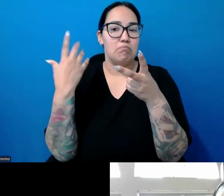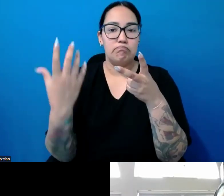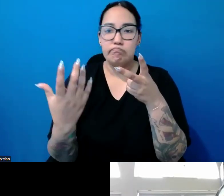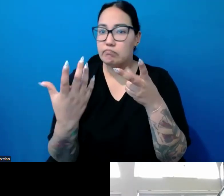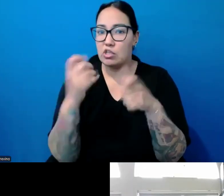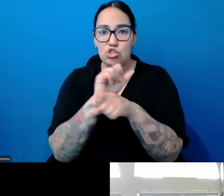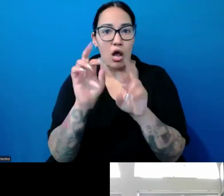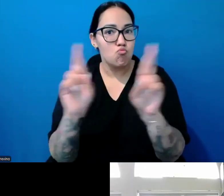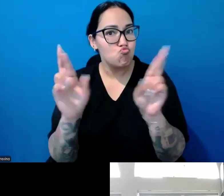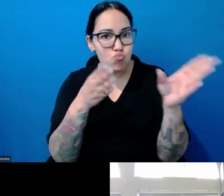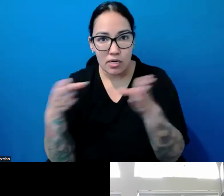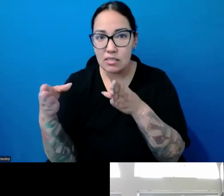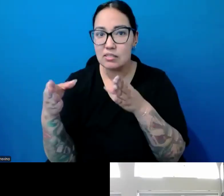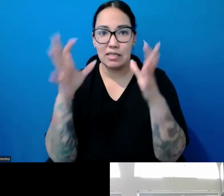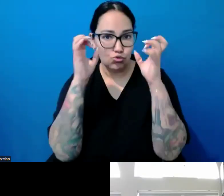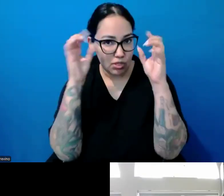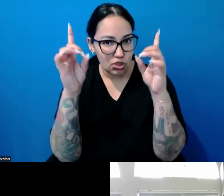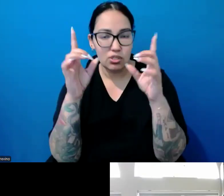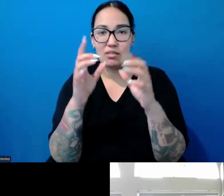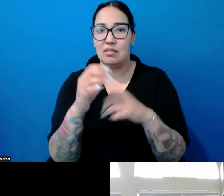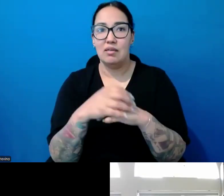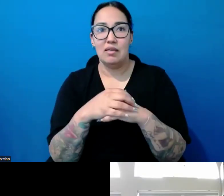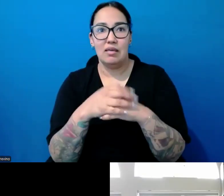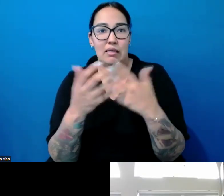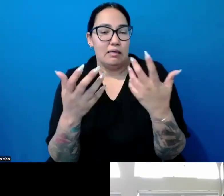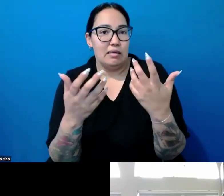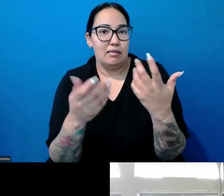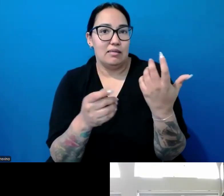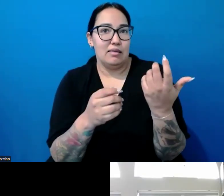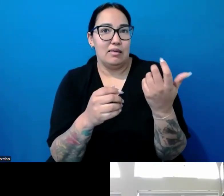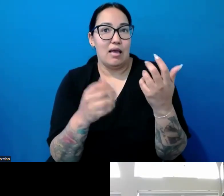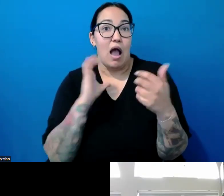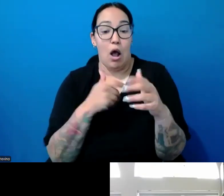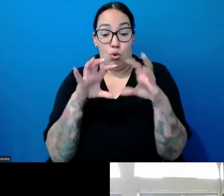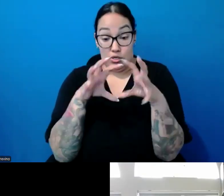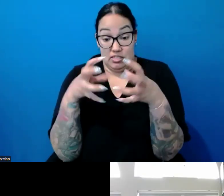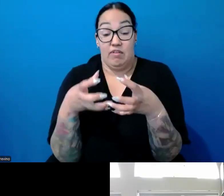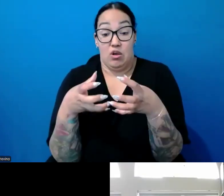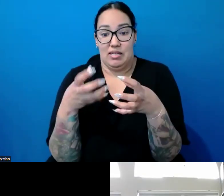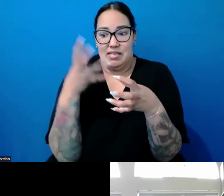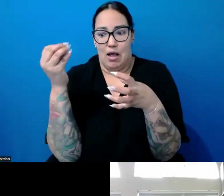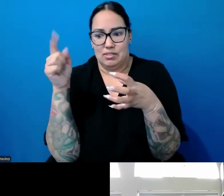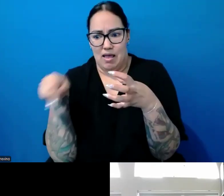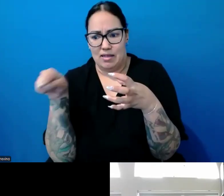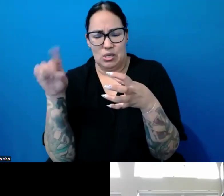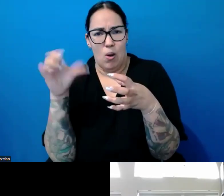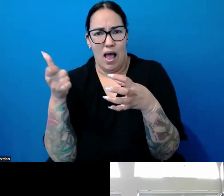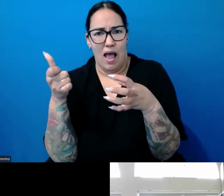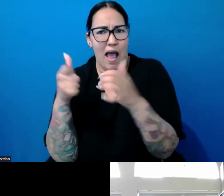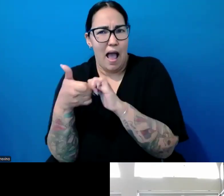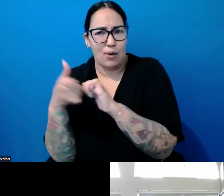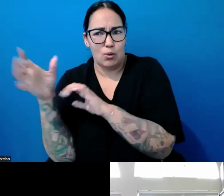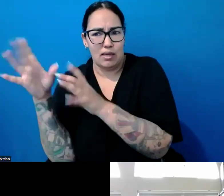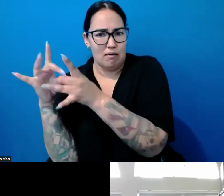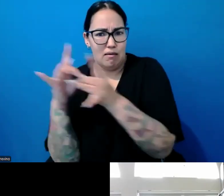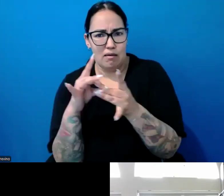job readiness, education. It's outside of our sphere of control. How do you navigate that? How do you think about